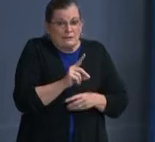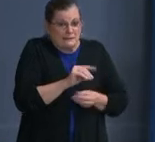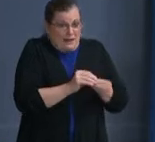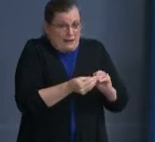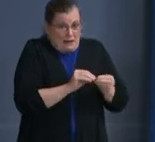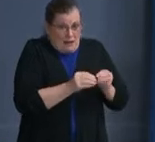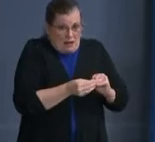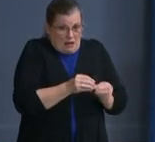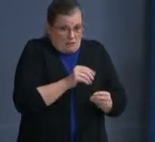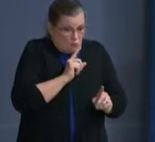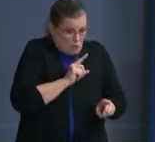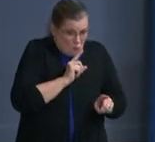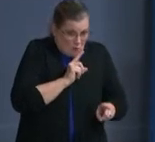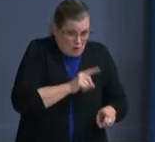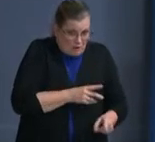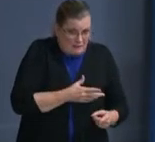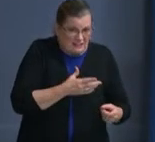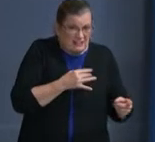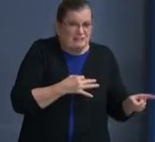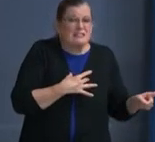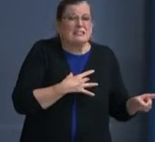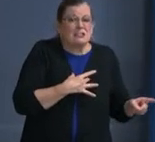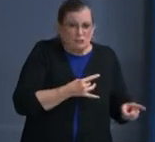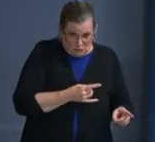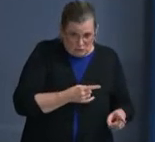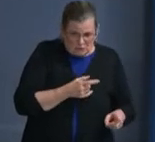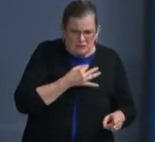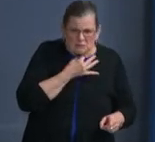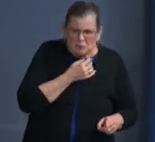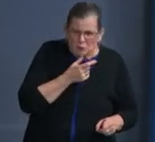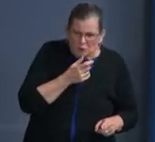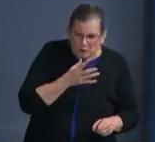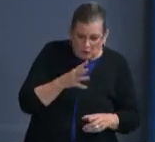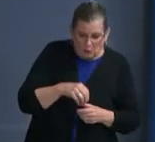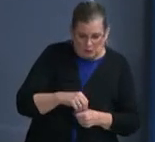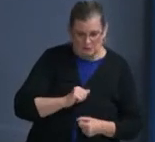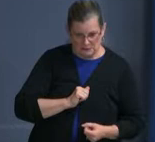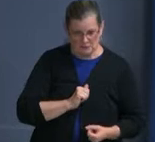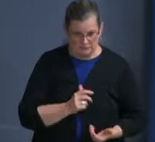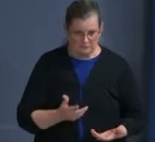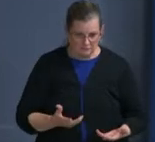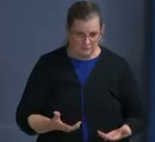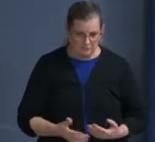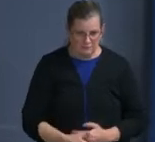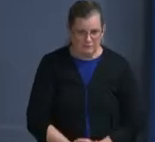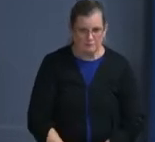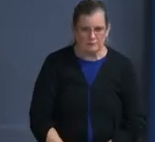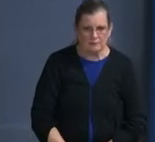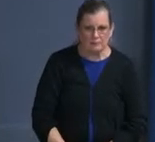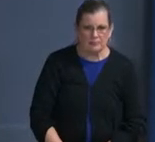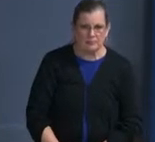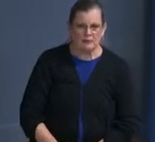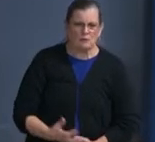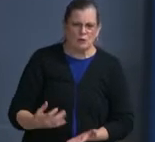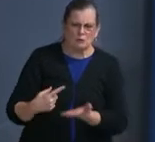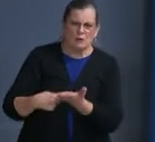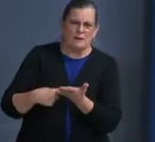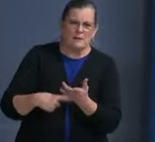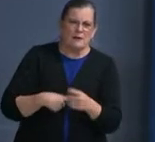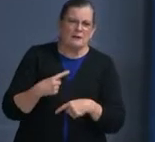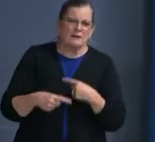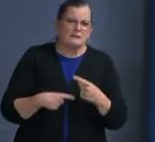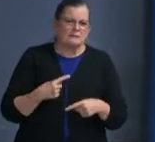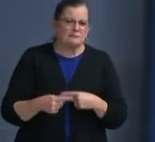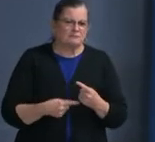out on that are of interest to the curious people, including myself. So when we talk about this distinction